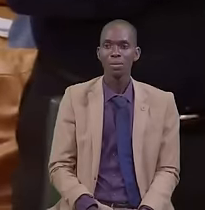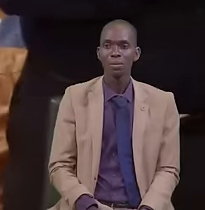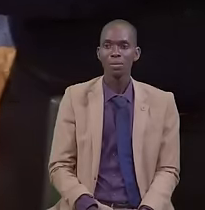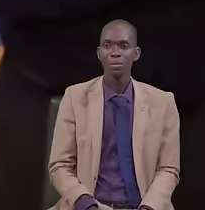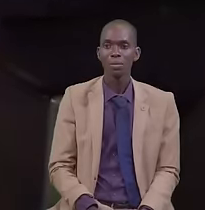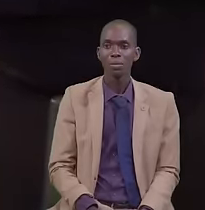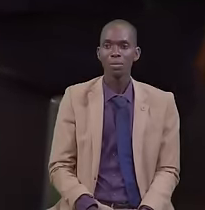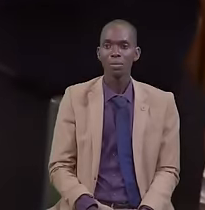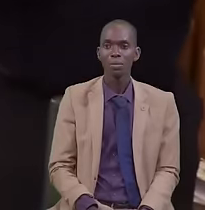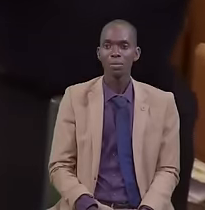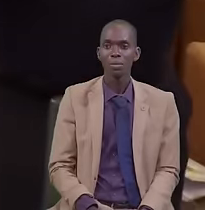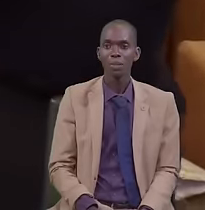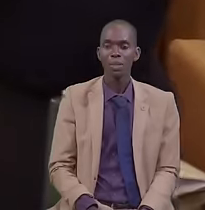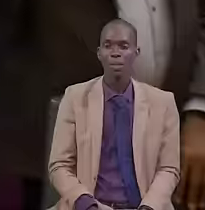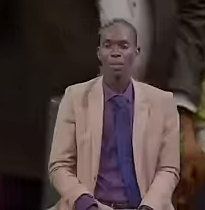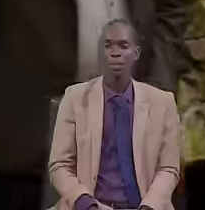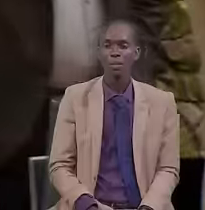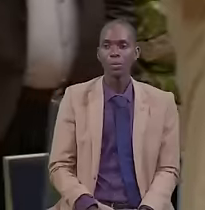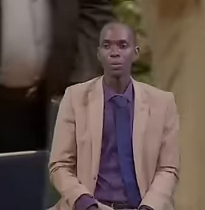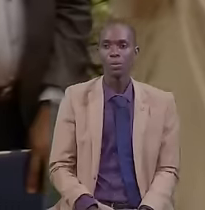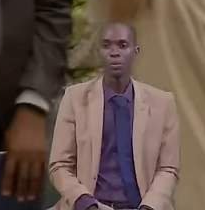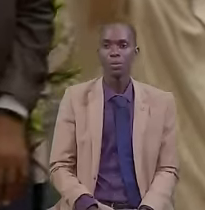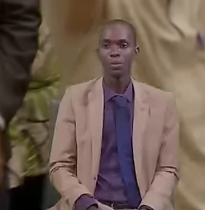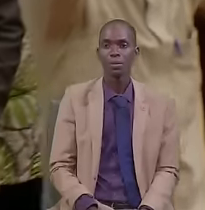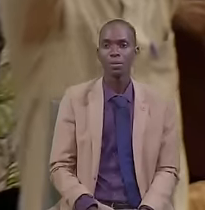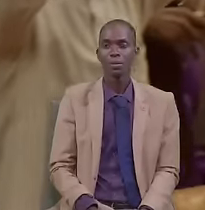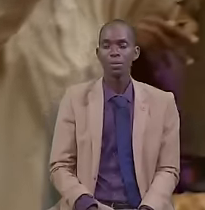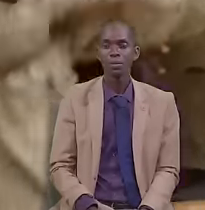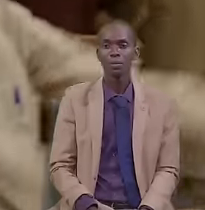Everybody, I said, praise the Lord.